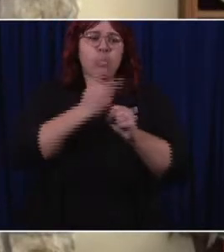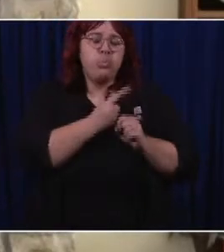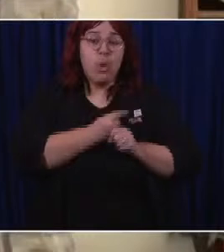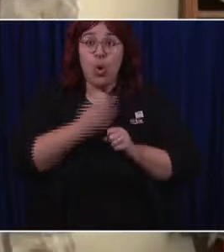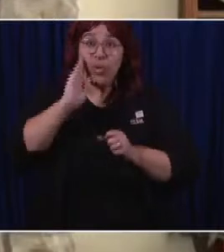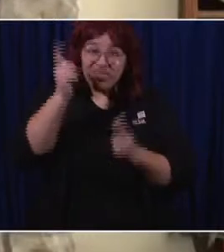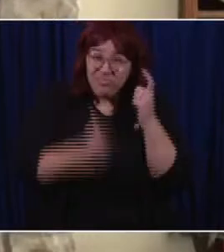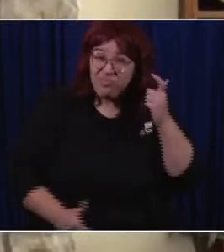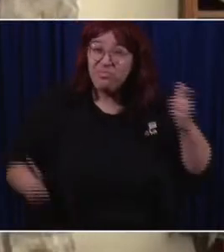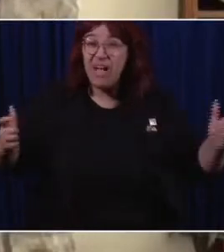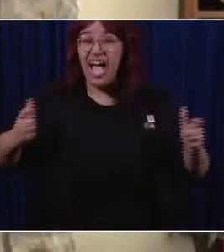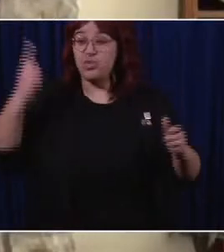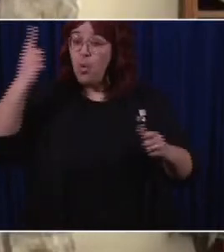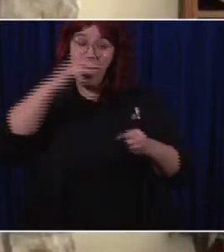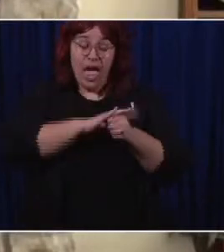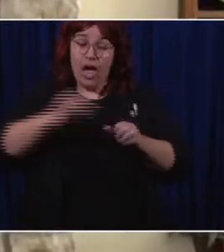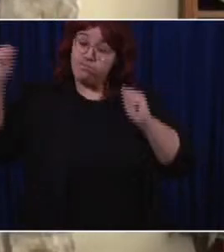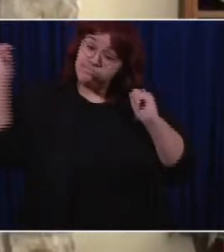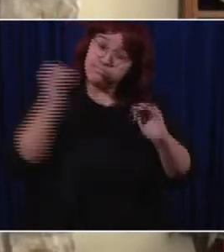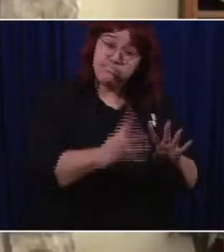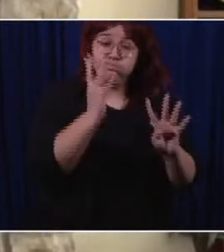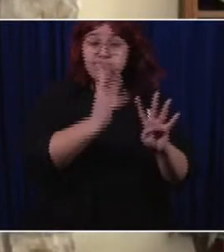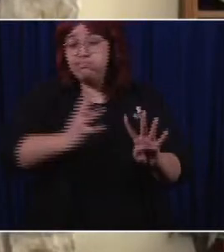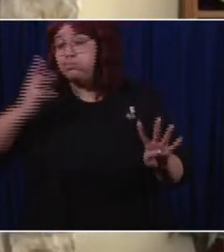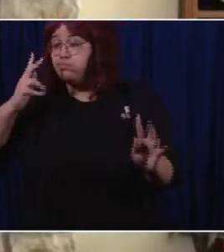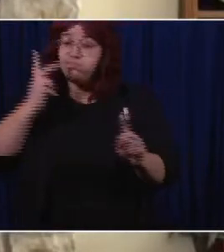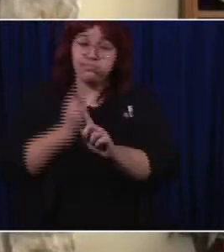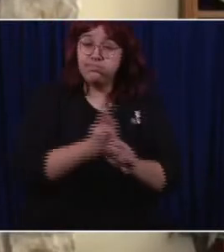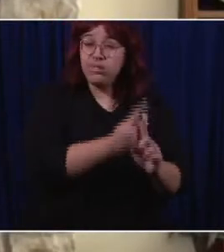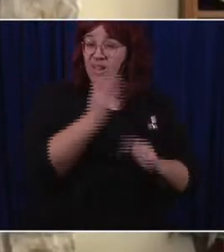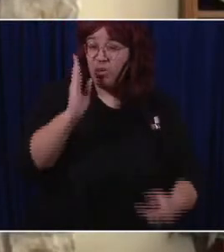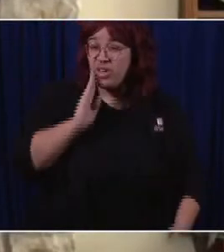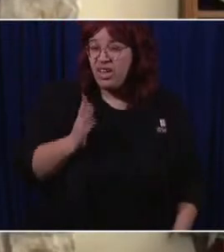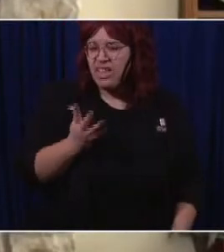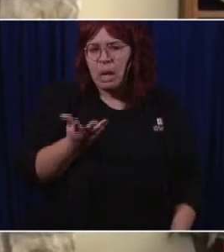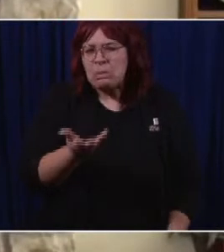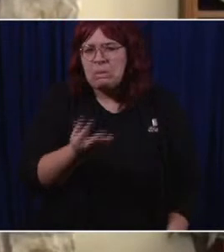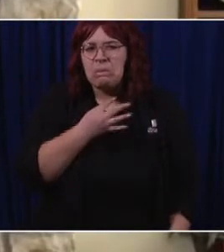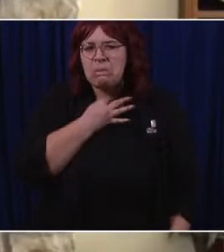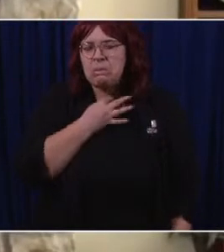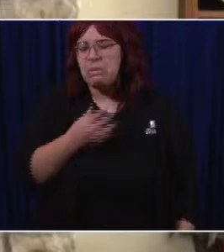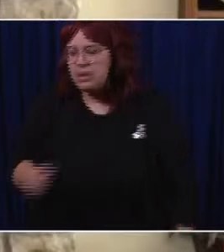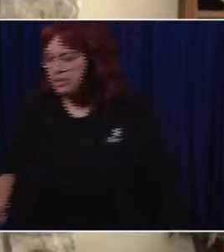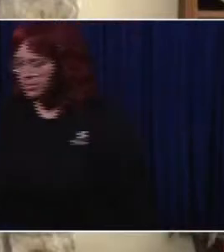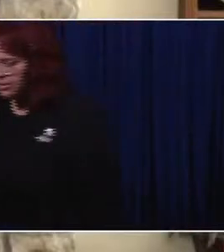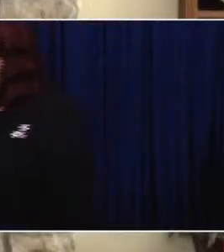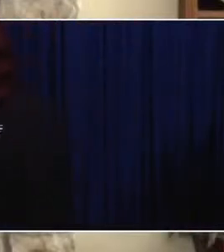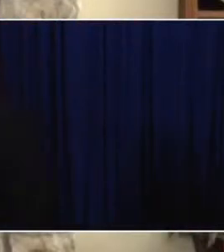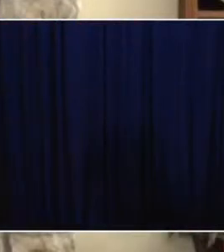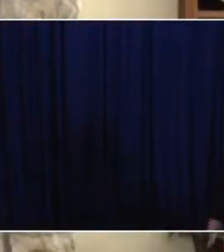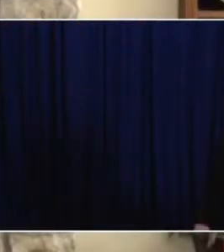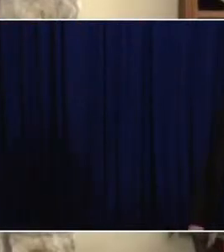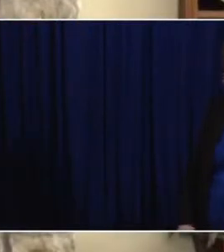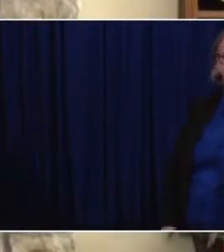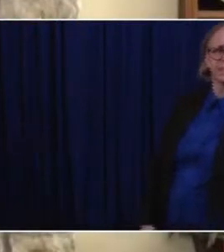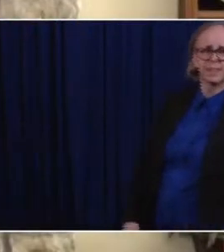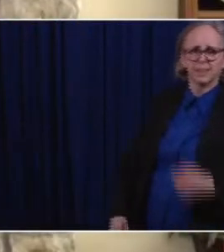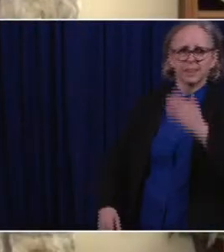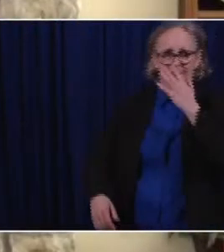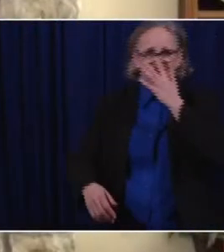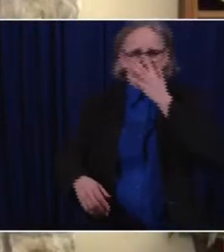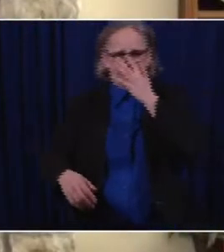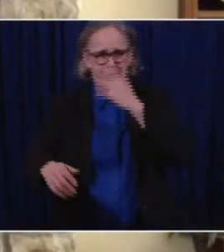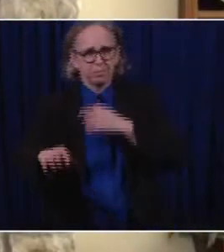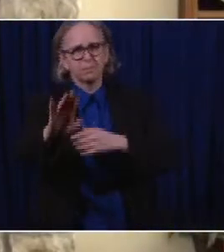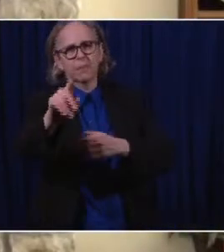We are very, first of all, we've identified 100 places that we could do more mass vaccination. We